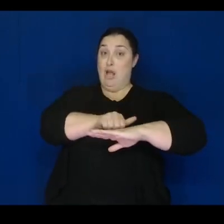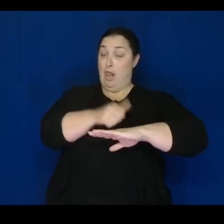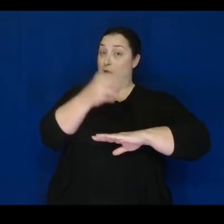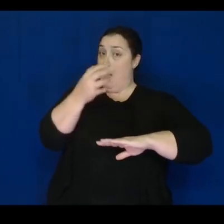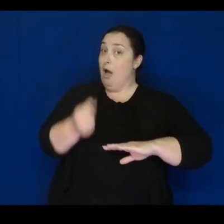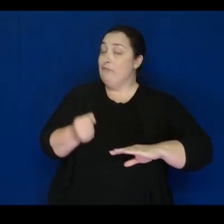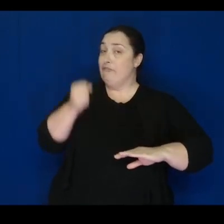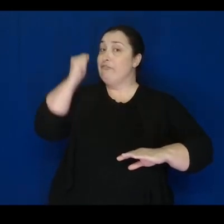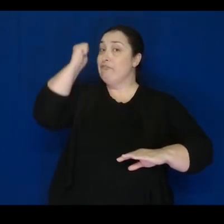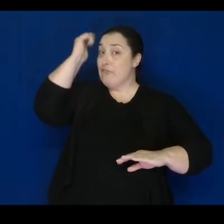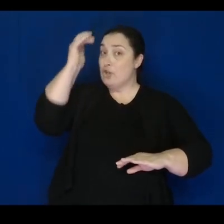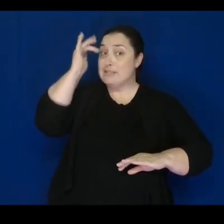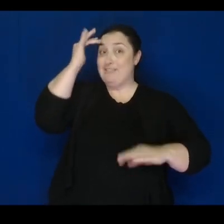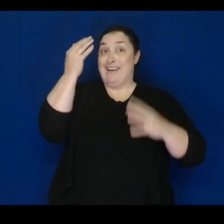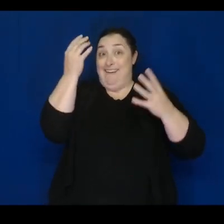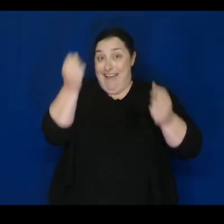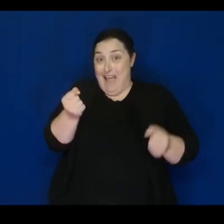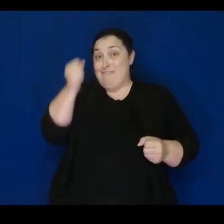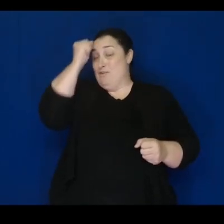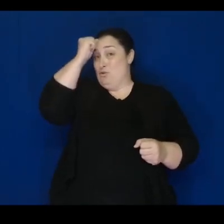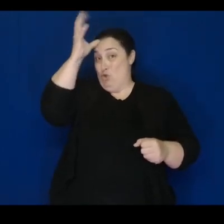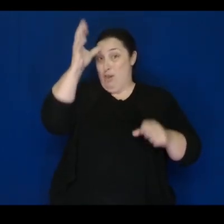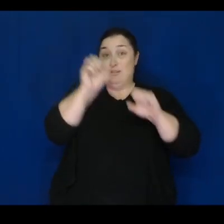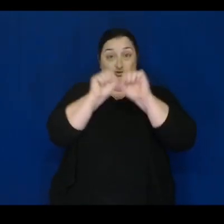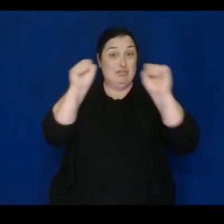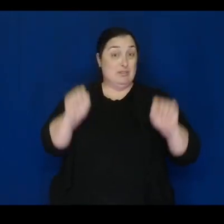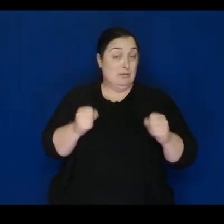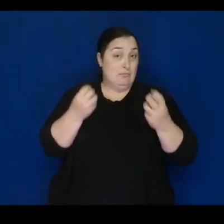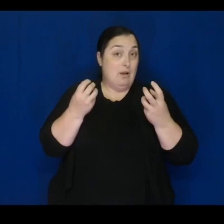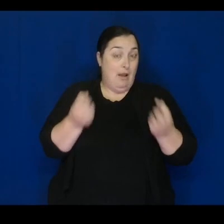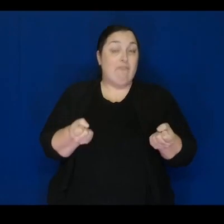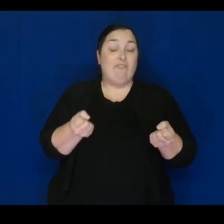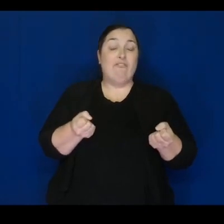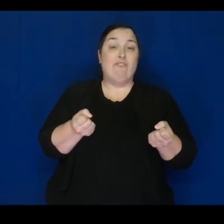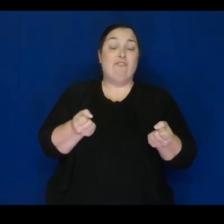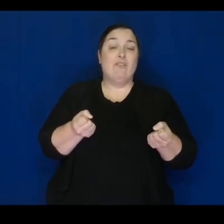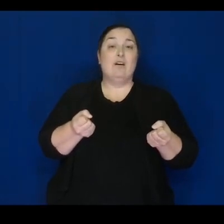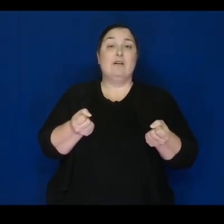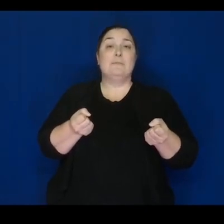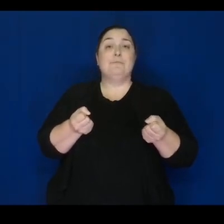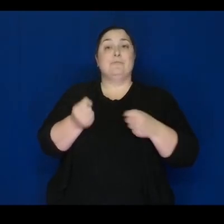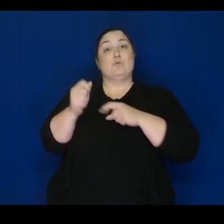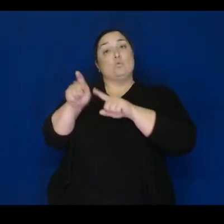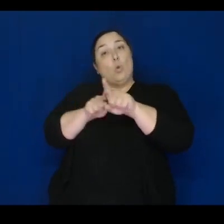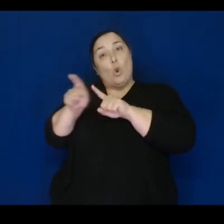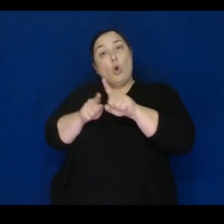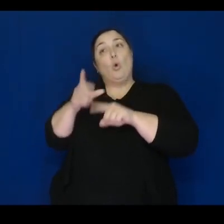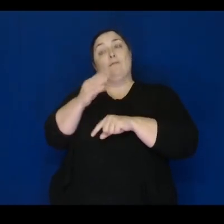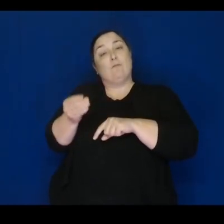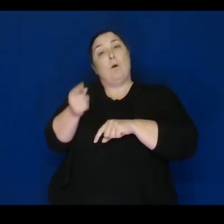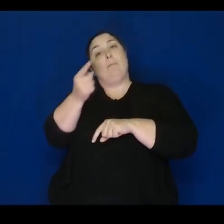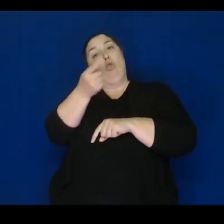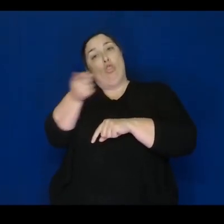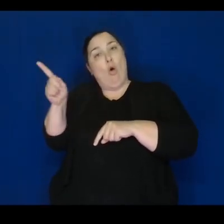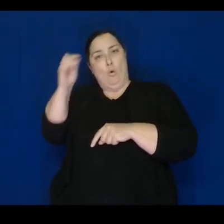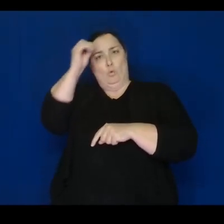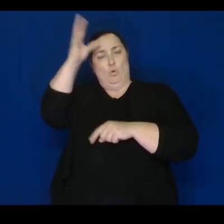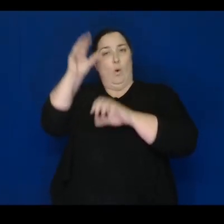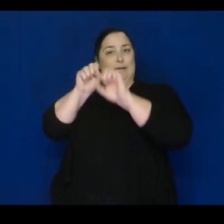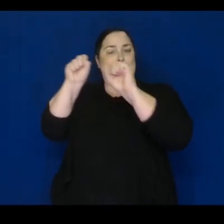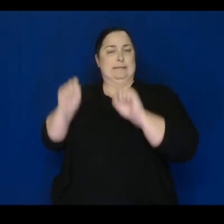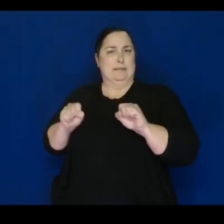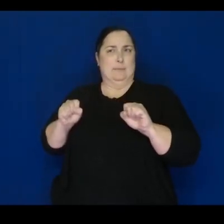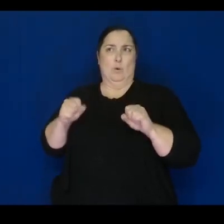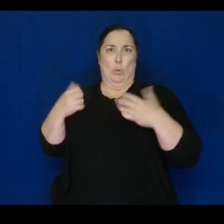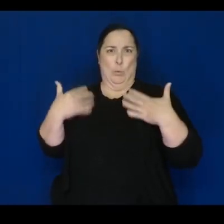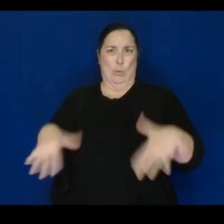We have knowledge systems. And particularly drawing from and learning from those knowledge systems, there's so much that we can